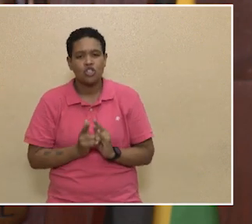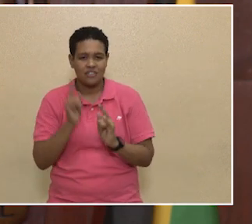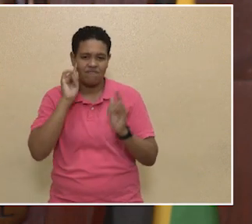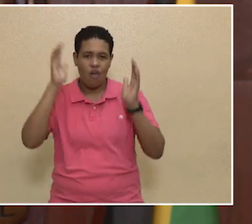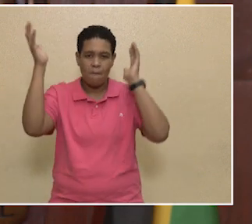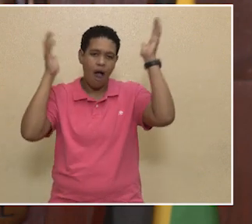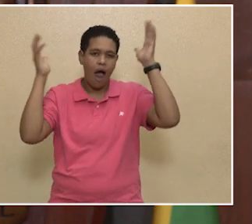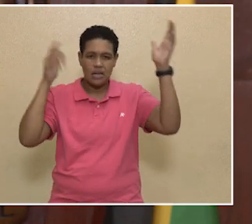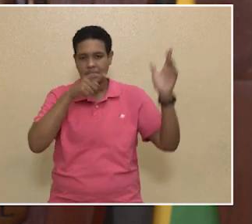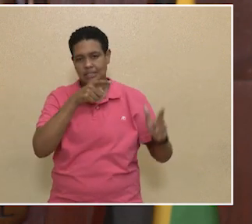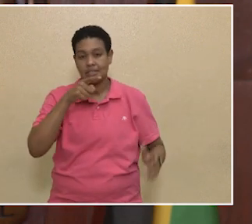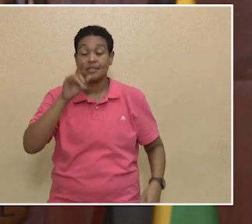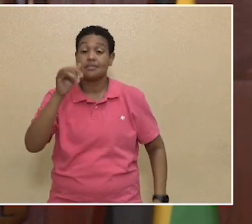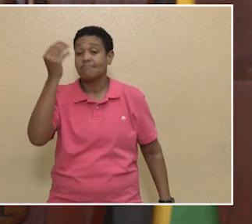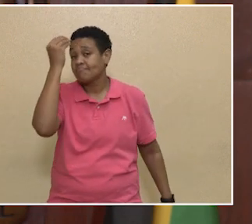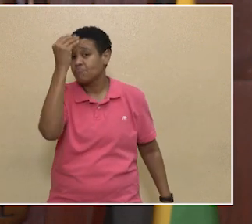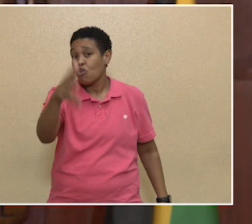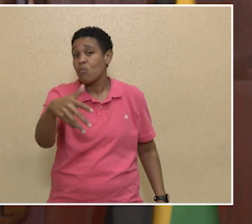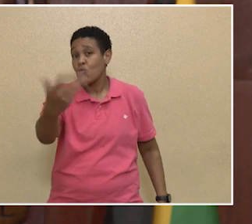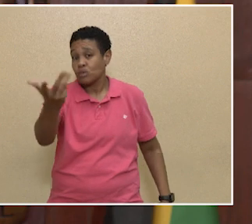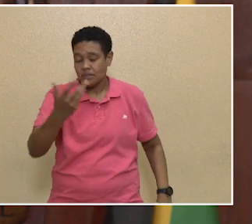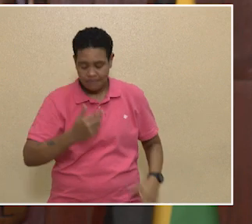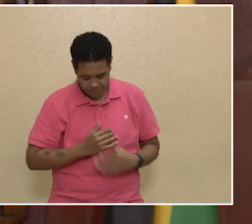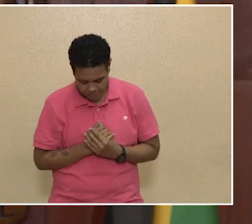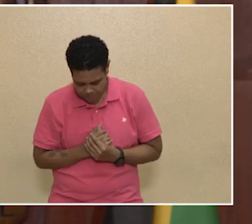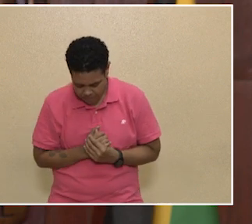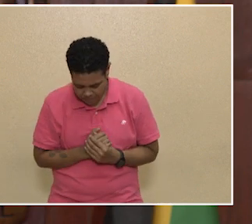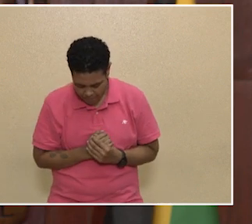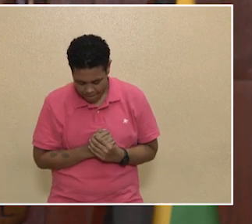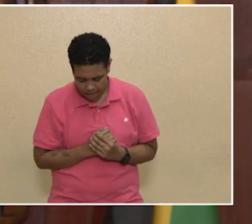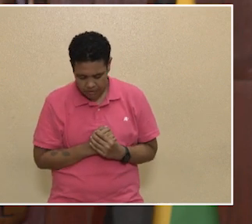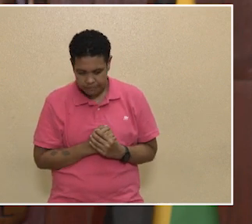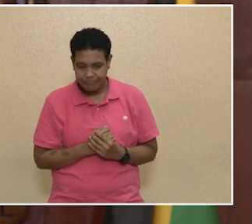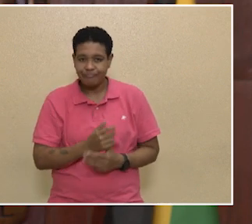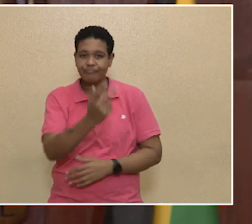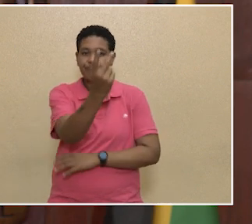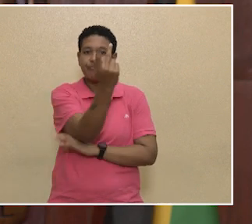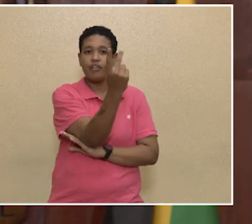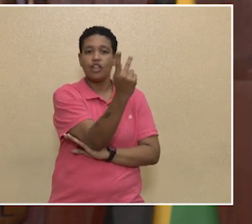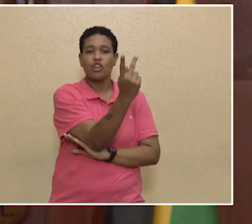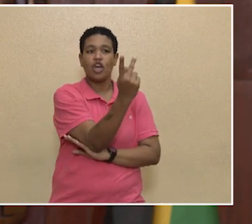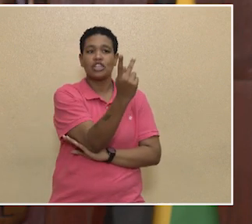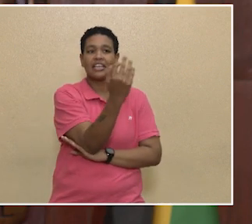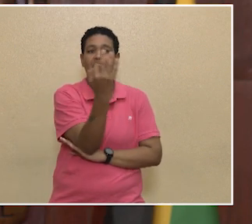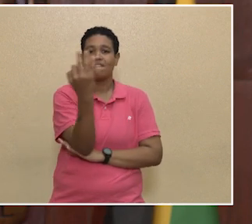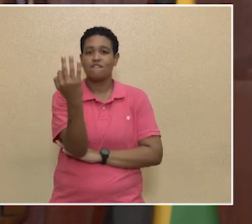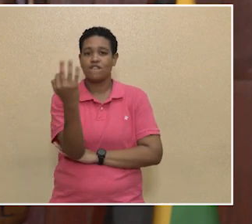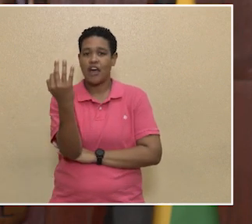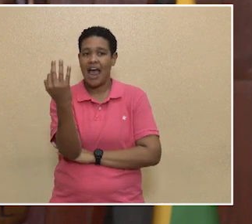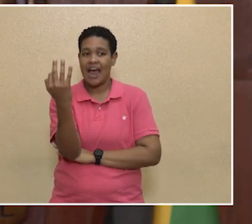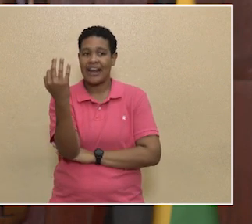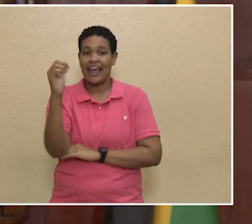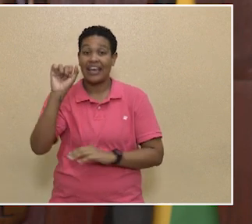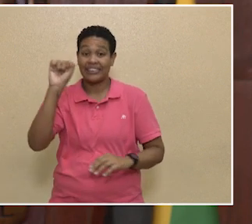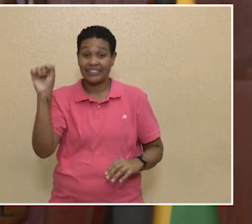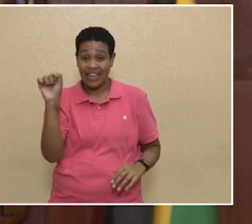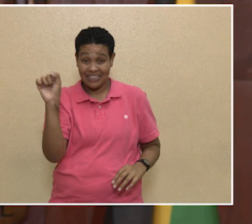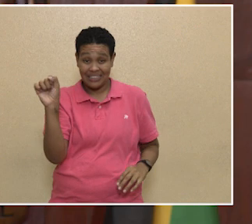order, and that is from Thursday, Friday, and